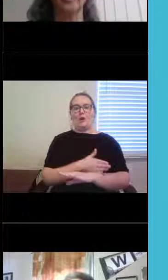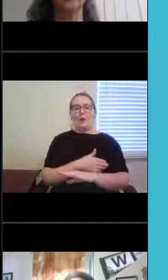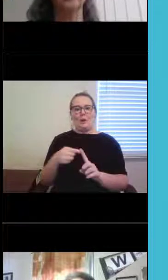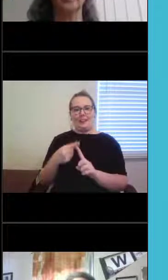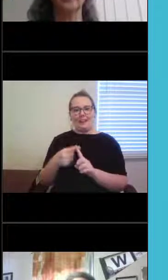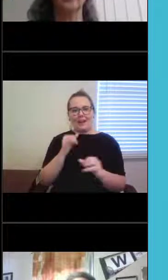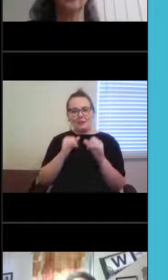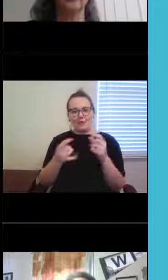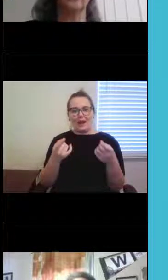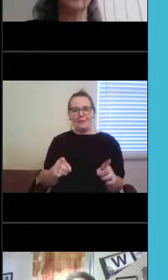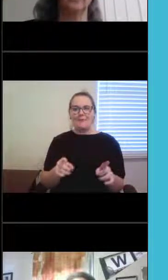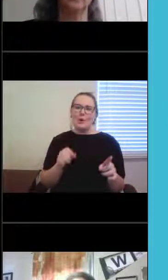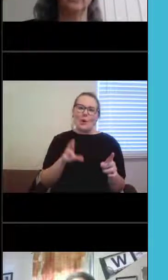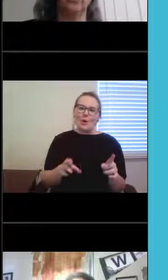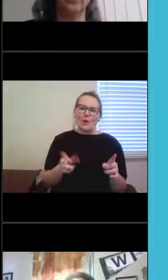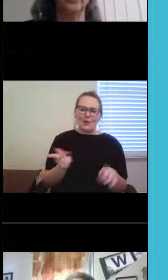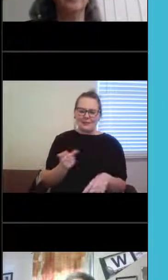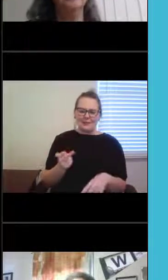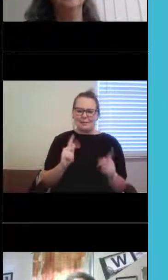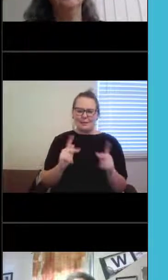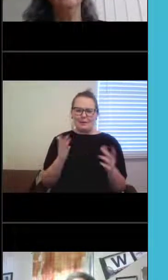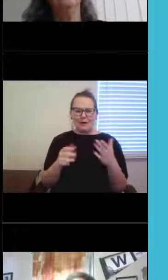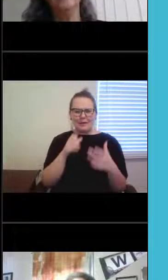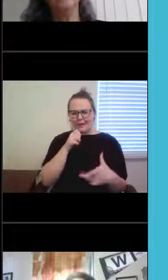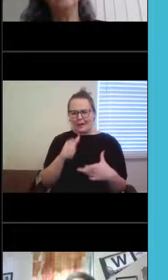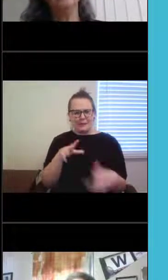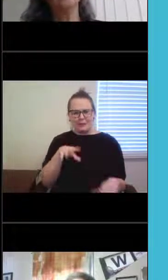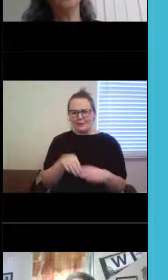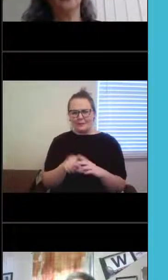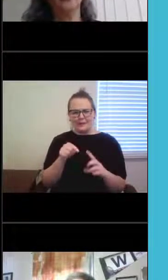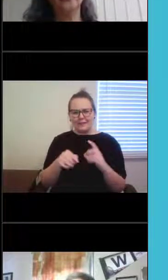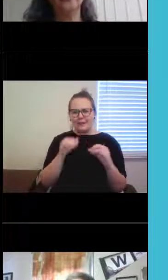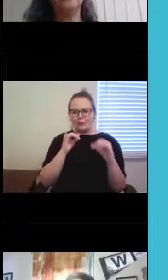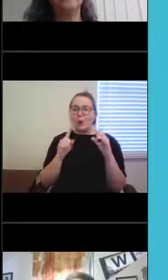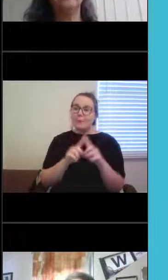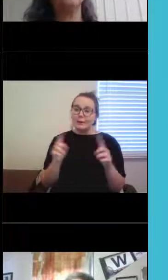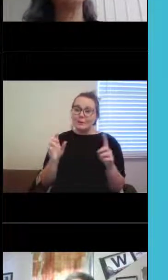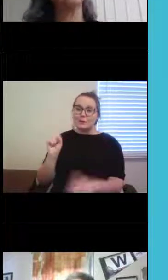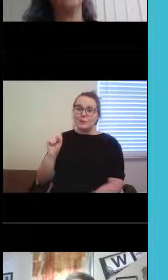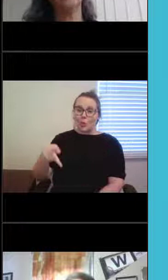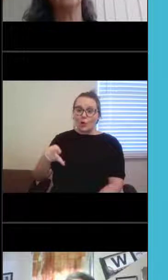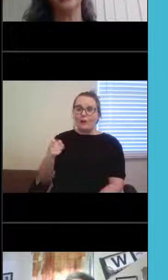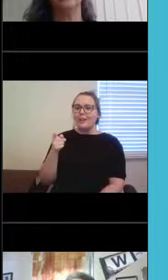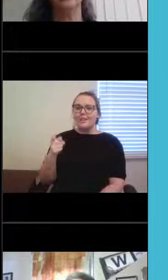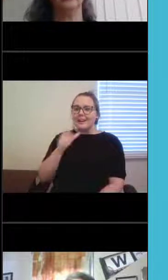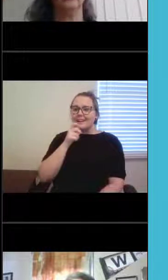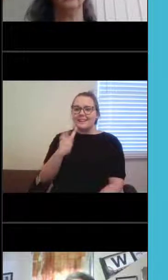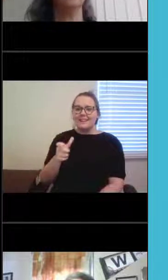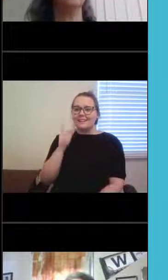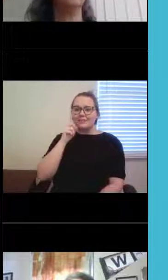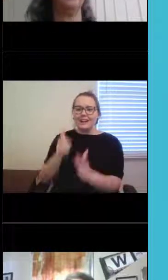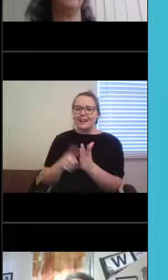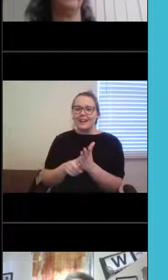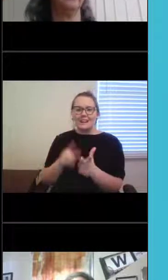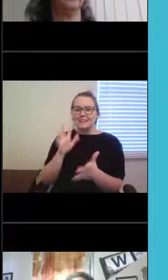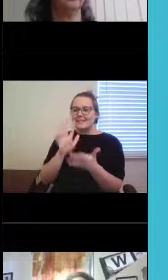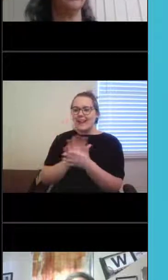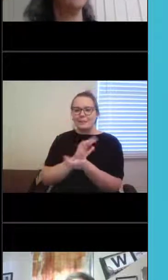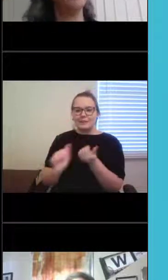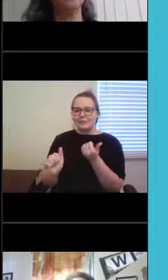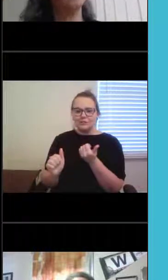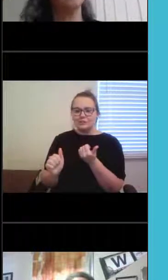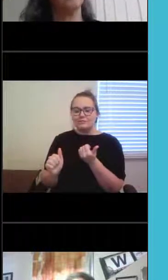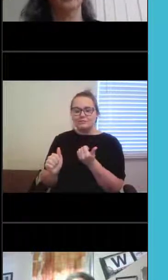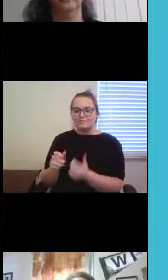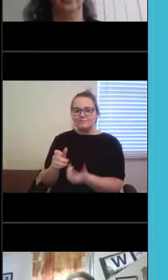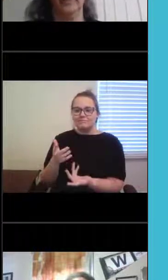those people probably wouldn't have been participating in the interview. Now, the supporters didn't necessarily recognize damage by that, right?